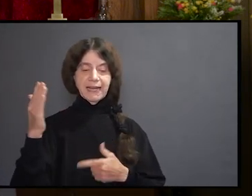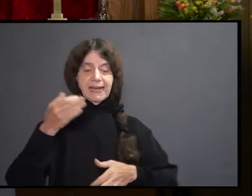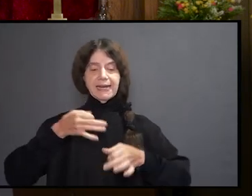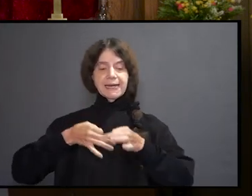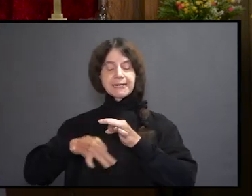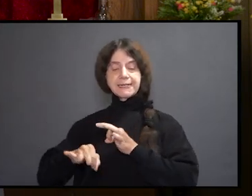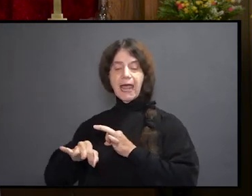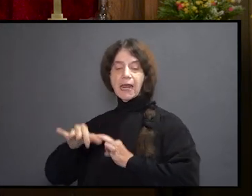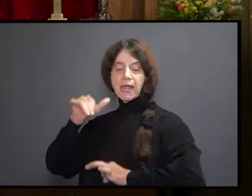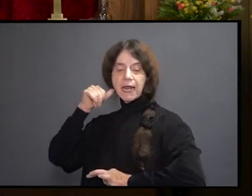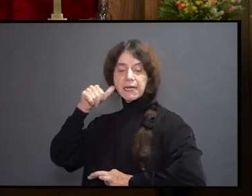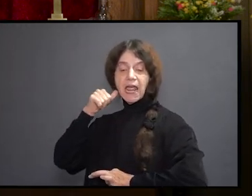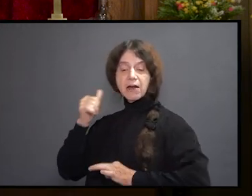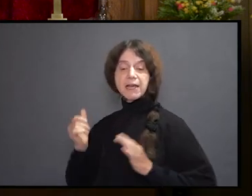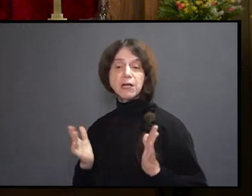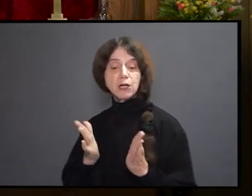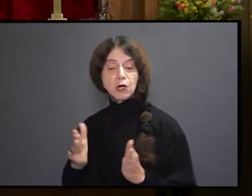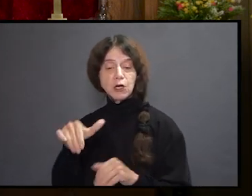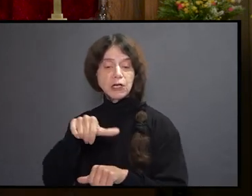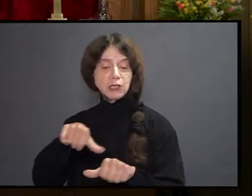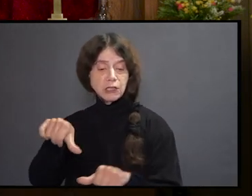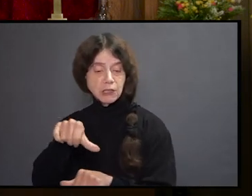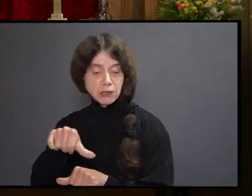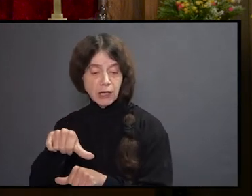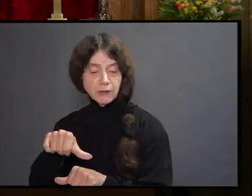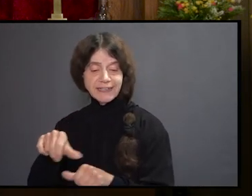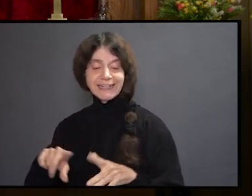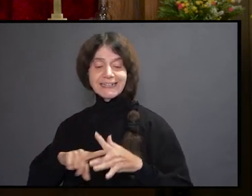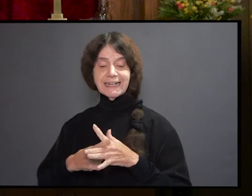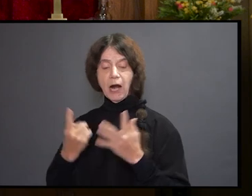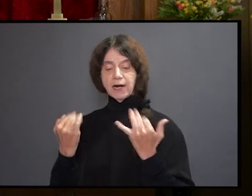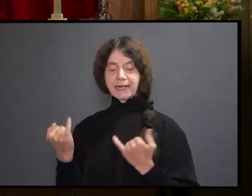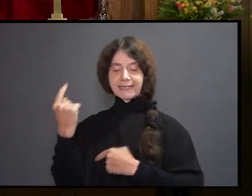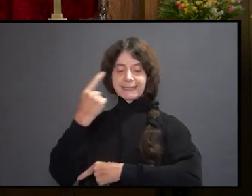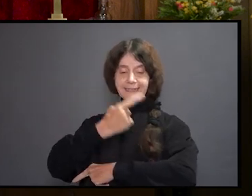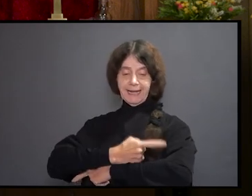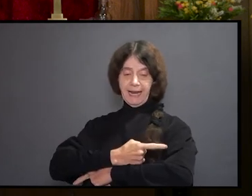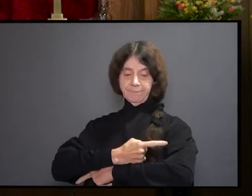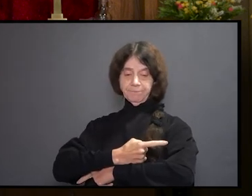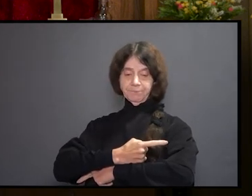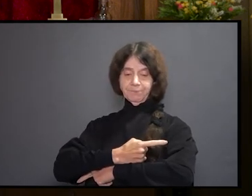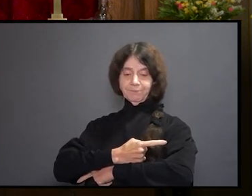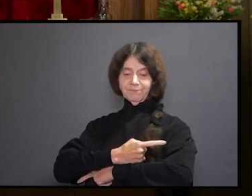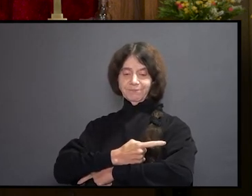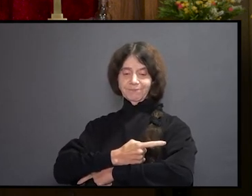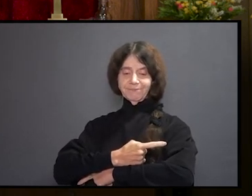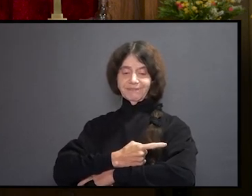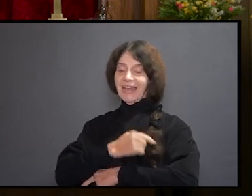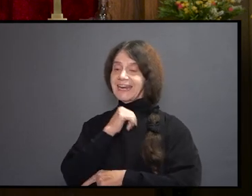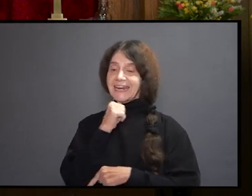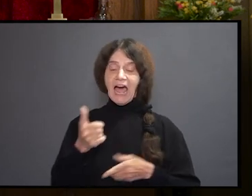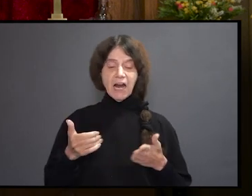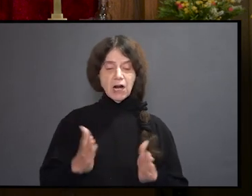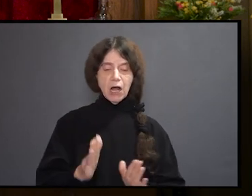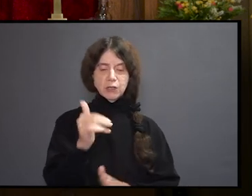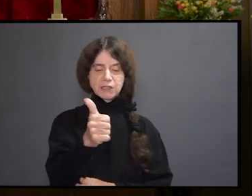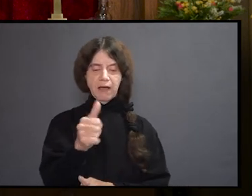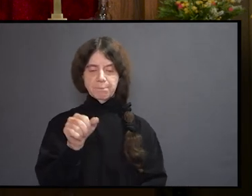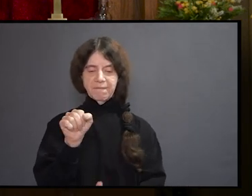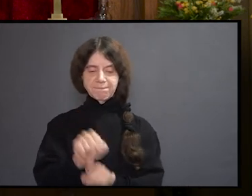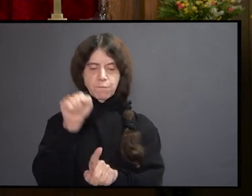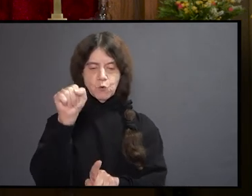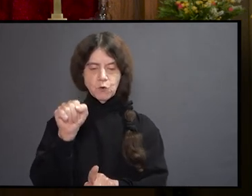away from the living God. But exhort one another every day, as long as it is called